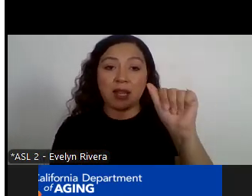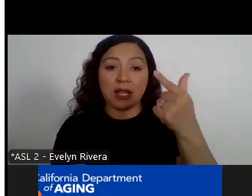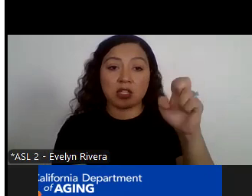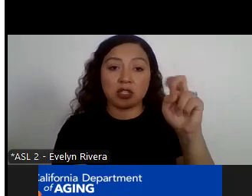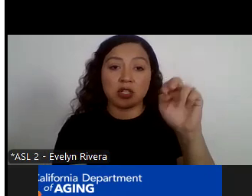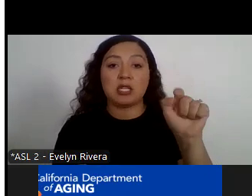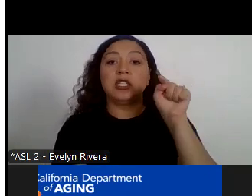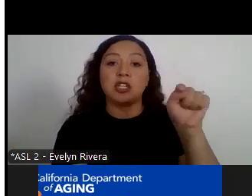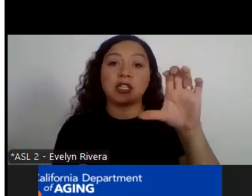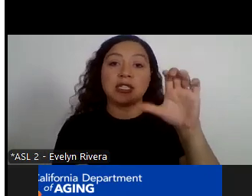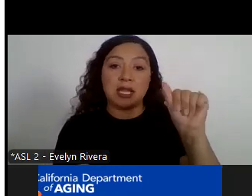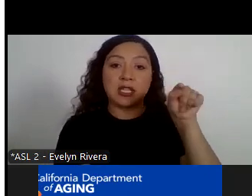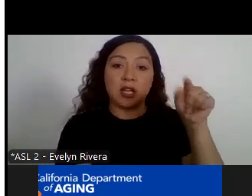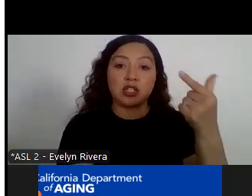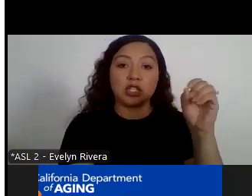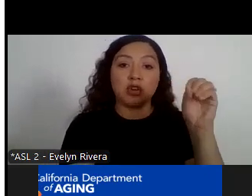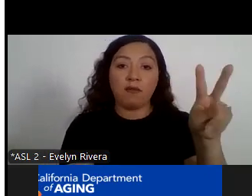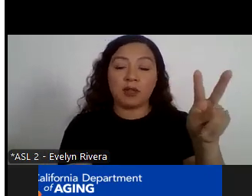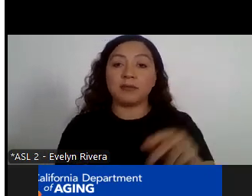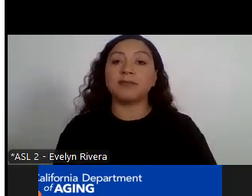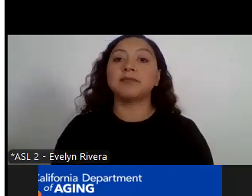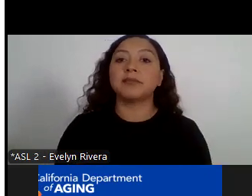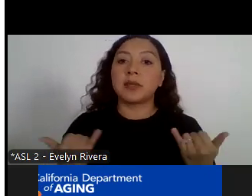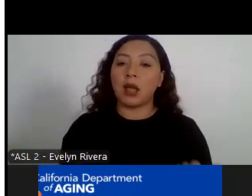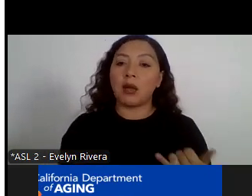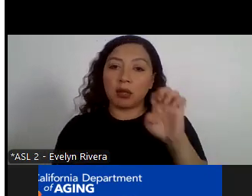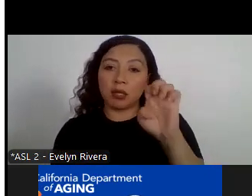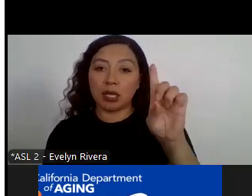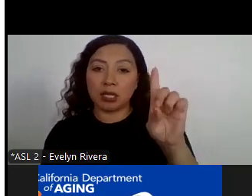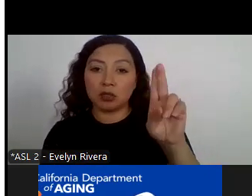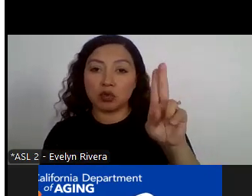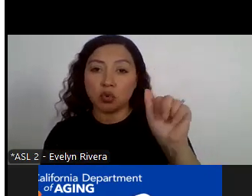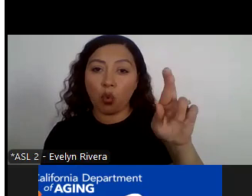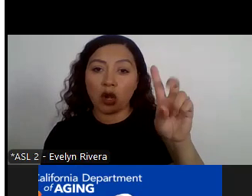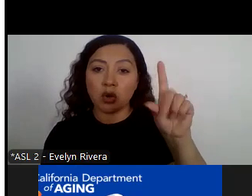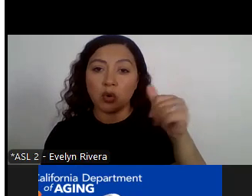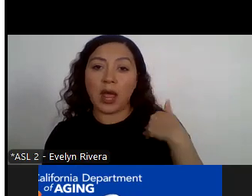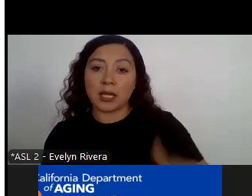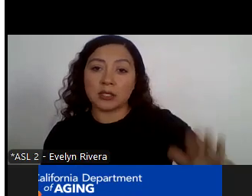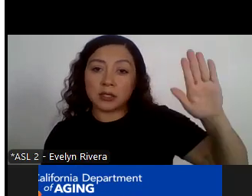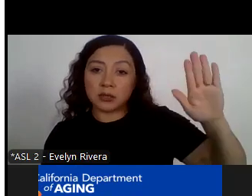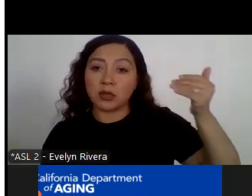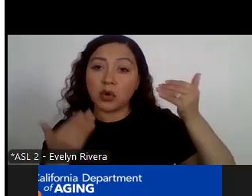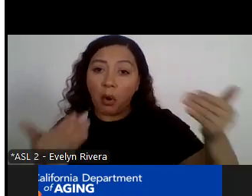engage@aging.ca.gov. And I see Eduardo has his hand up. Eduardo, go ahead. You can unmute.